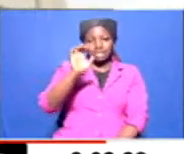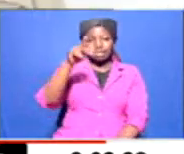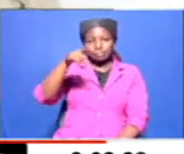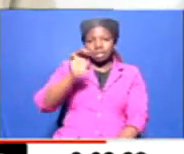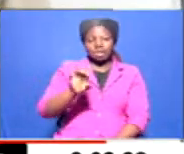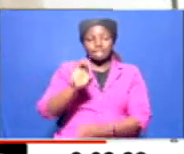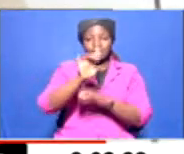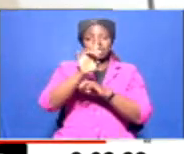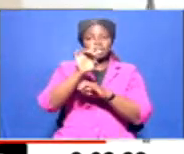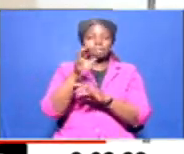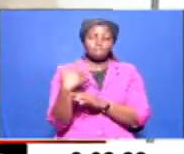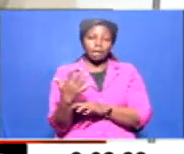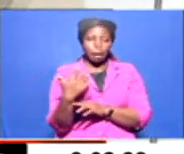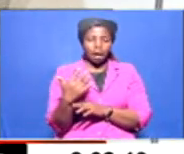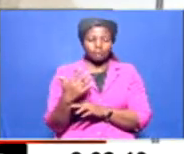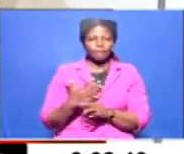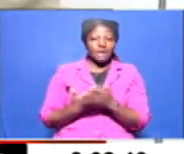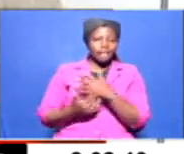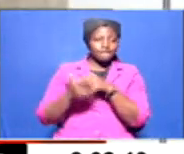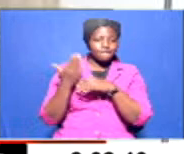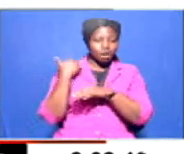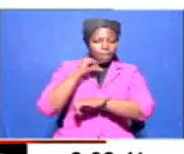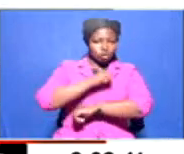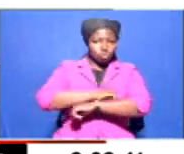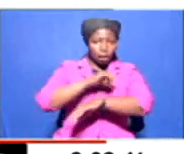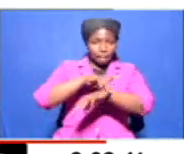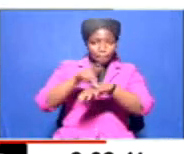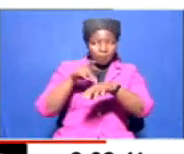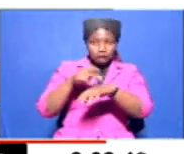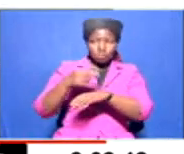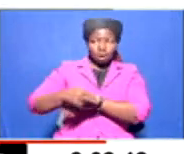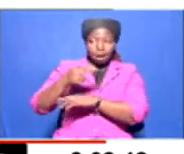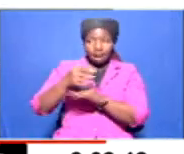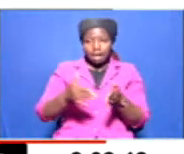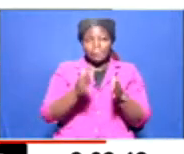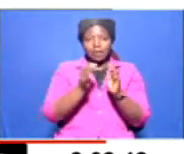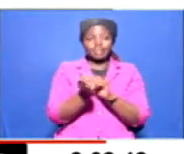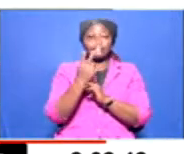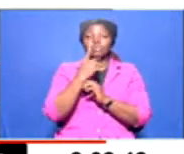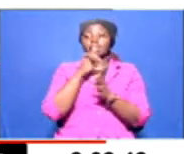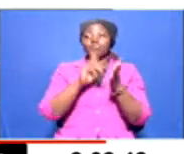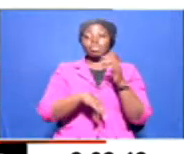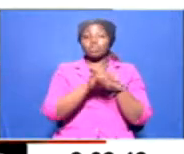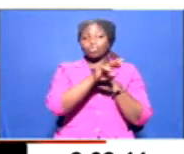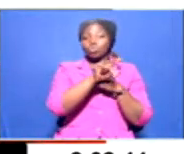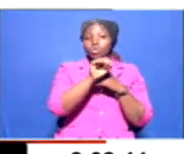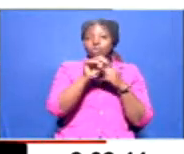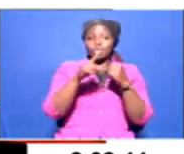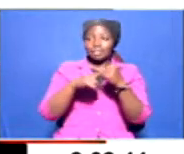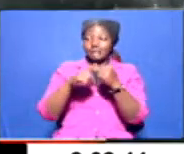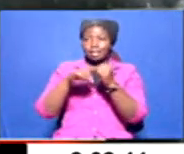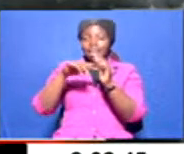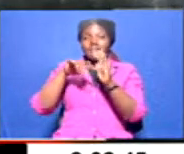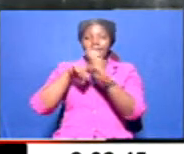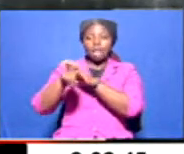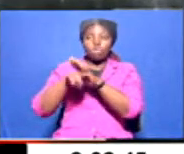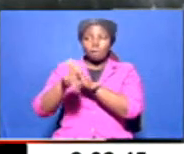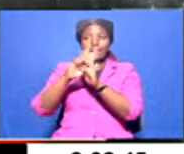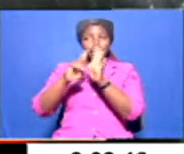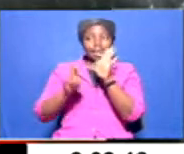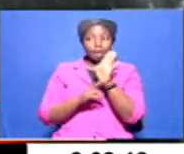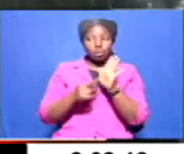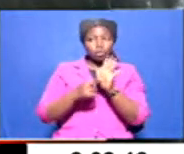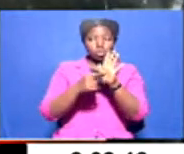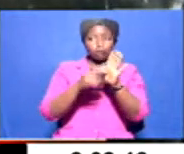Patrick Maritim, a former school principal of Highway Secondary, told the court that the 2006 enrollment records did not show